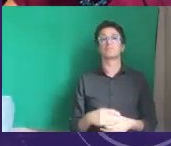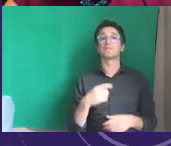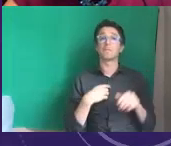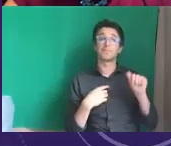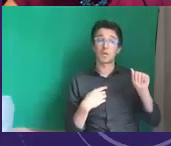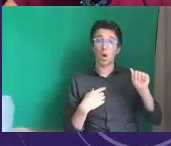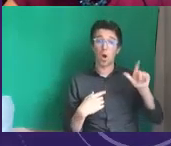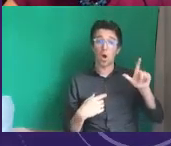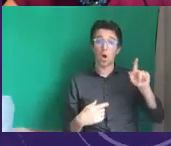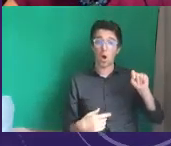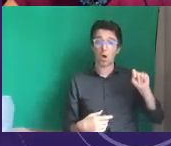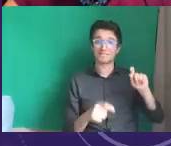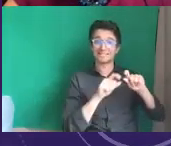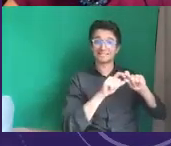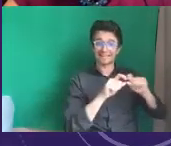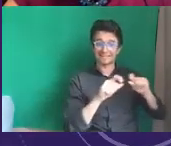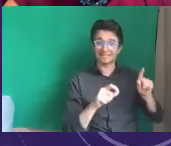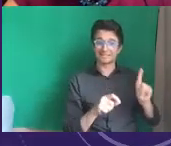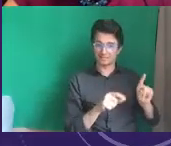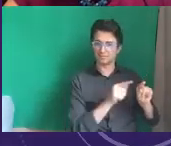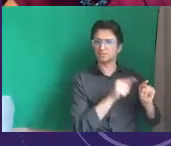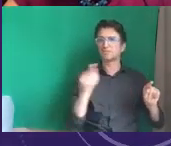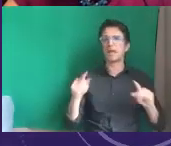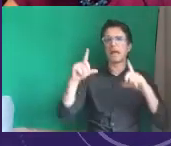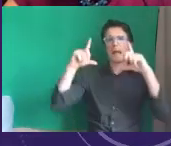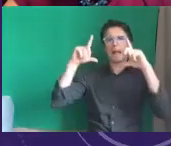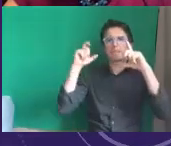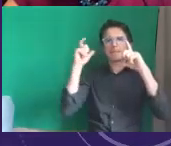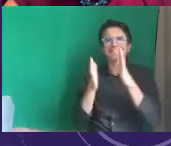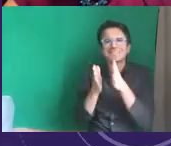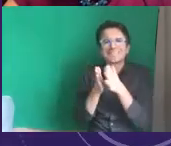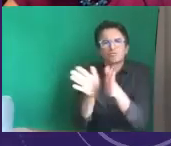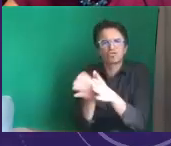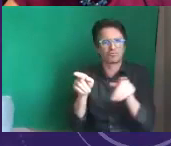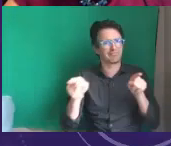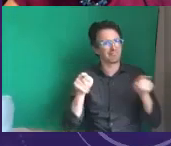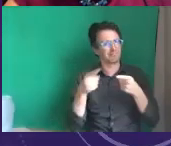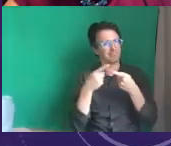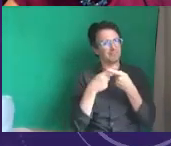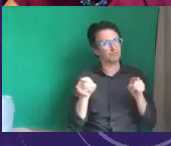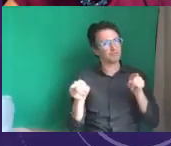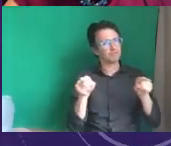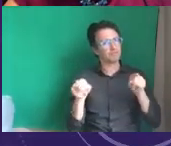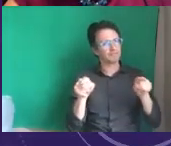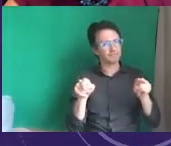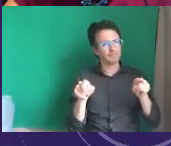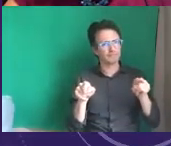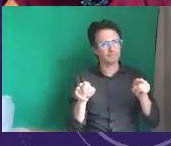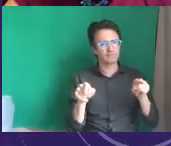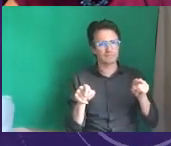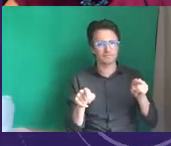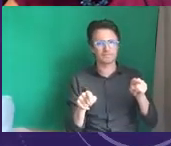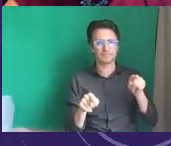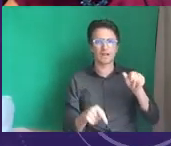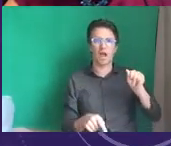New York City. On the left is their tweet of a photo of the New York skyline. There is